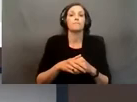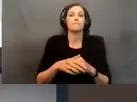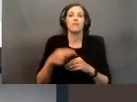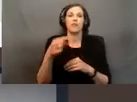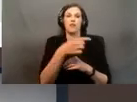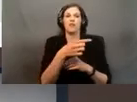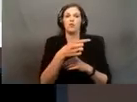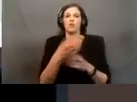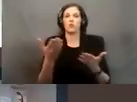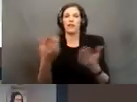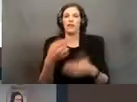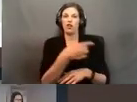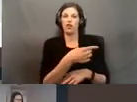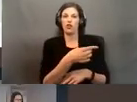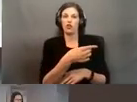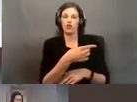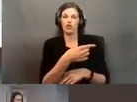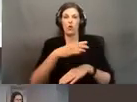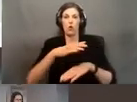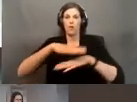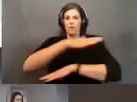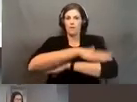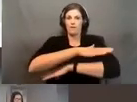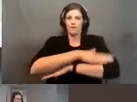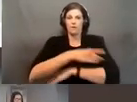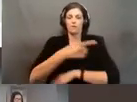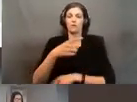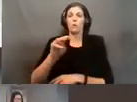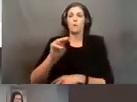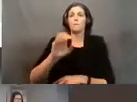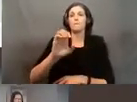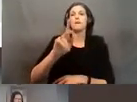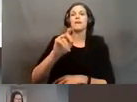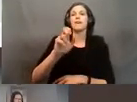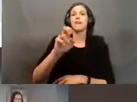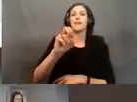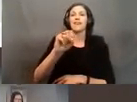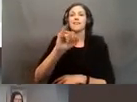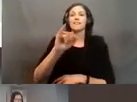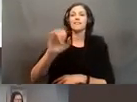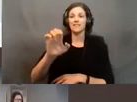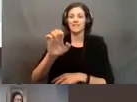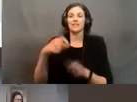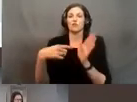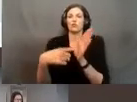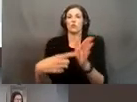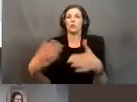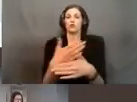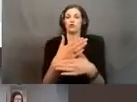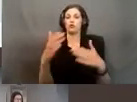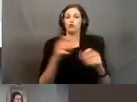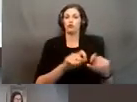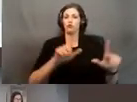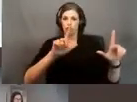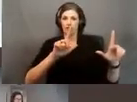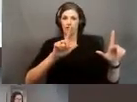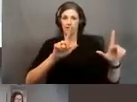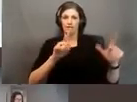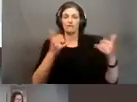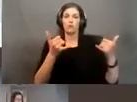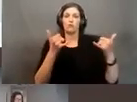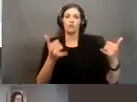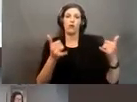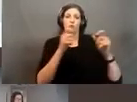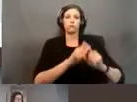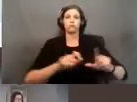here in the platform. So Mackenzie is showing the example of sharing her screen right now, which has now taken up the